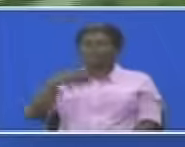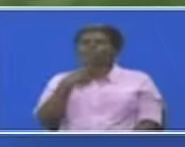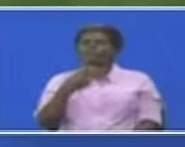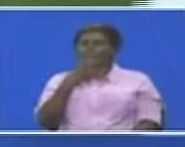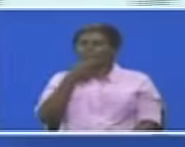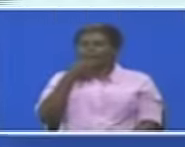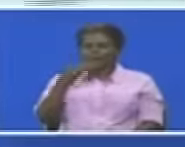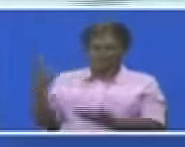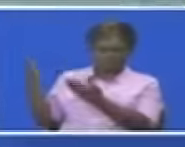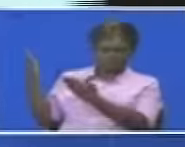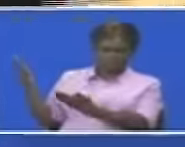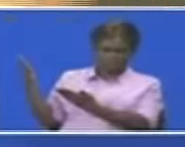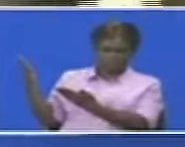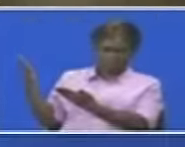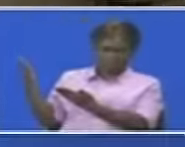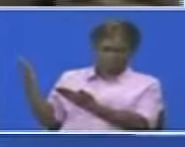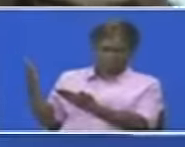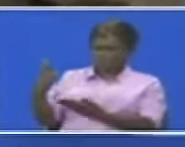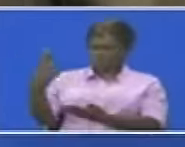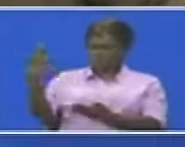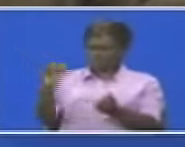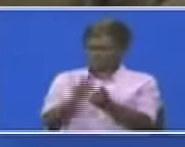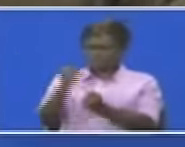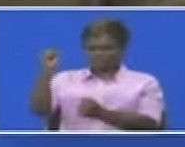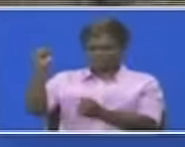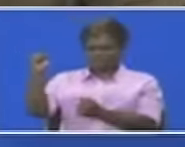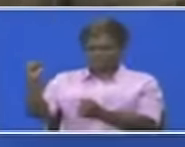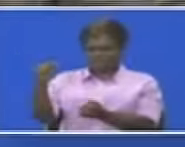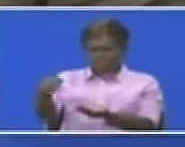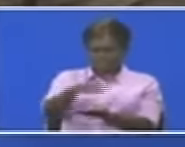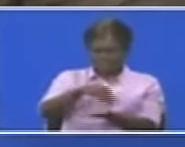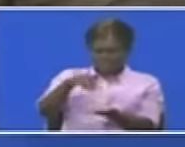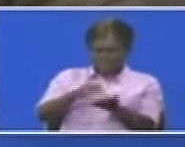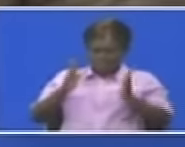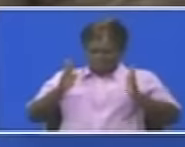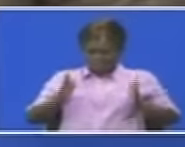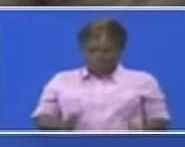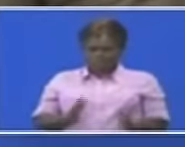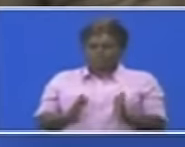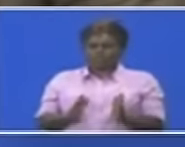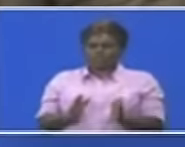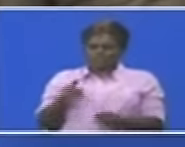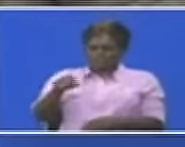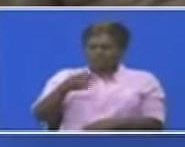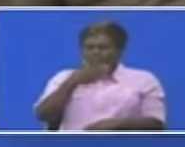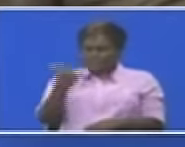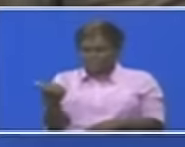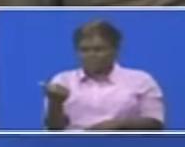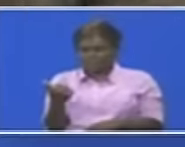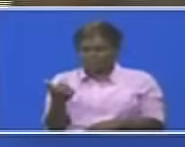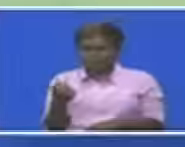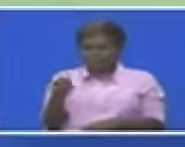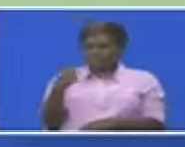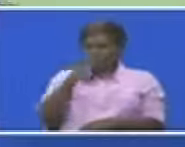Johana. Erick Johana was named the 2015 Kenya Premier League Midfielder of the Year, capping off a stellar year that was 2015.